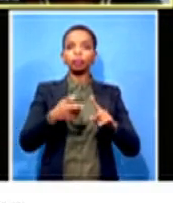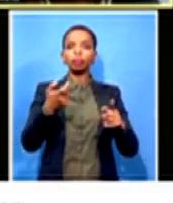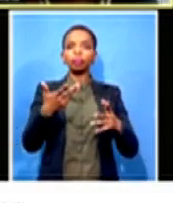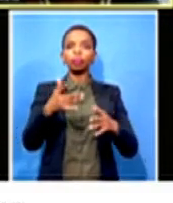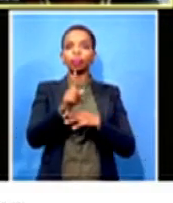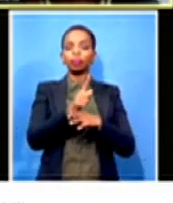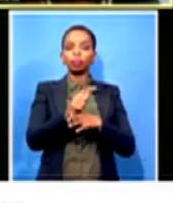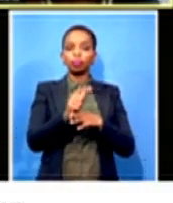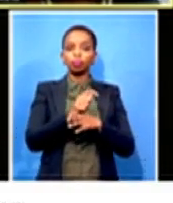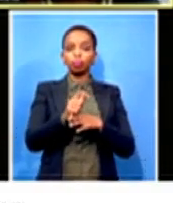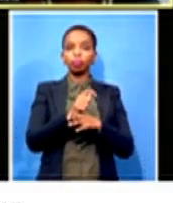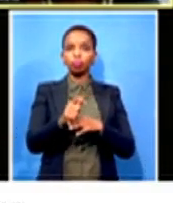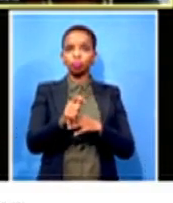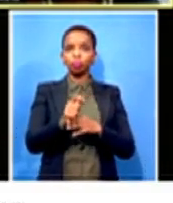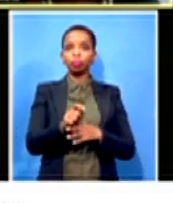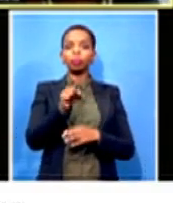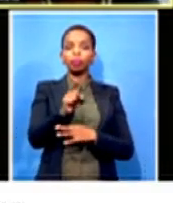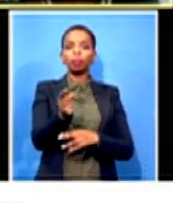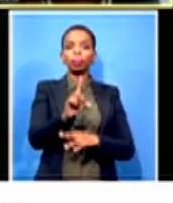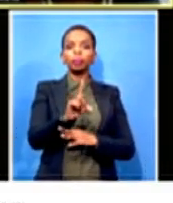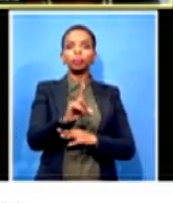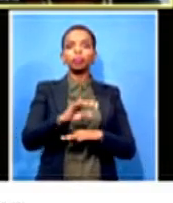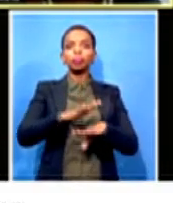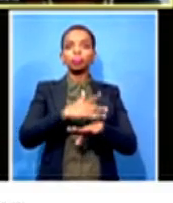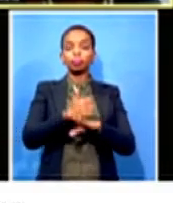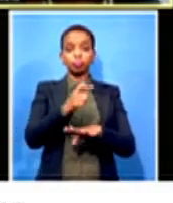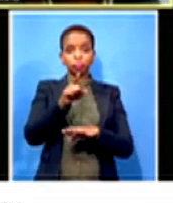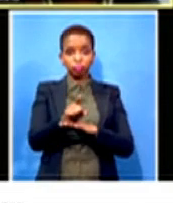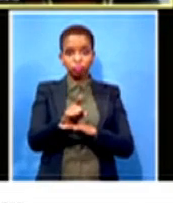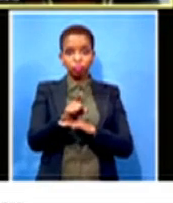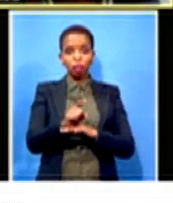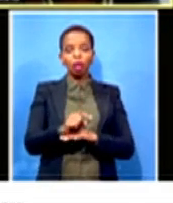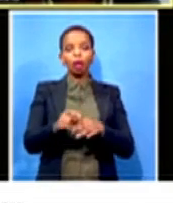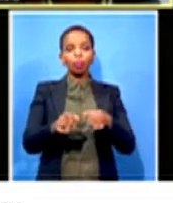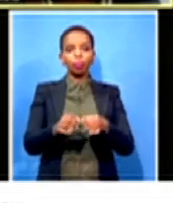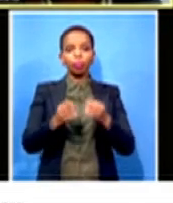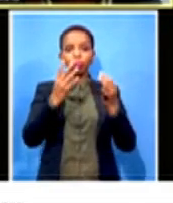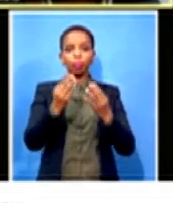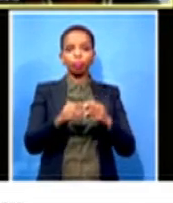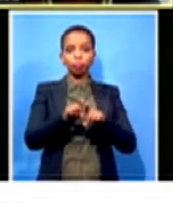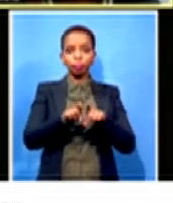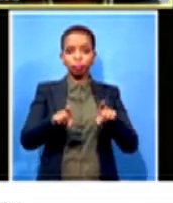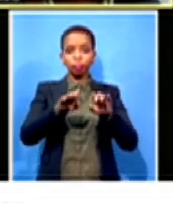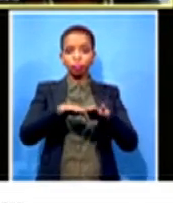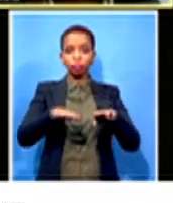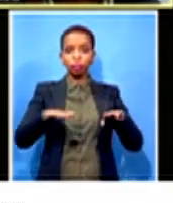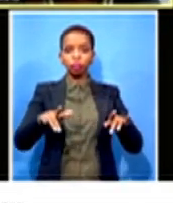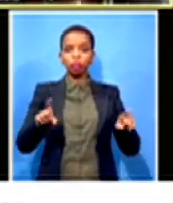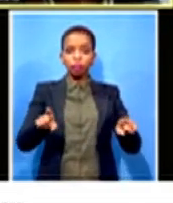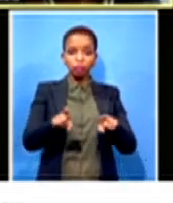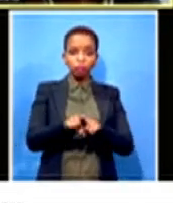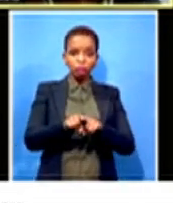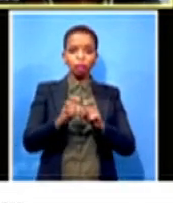very small proportion of these children actually seem to be affected by COVID-19, and very few of them actually required